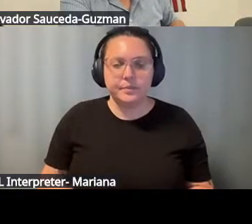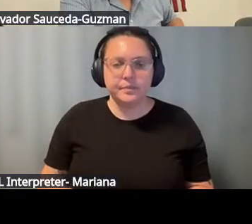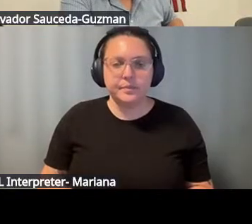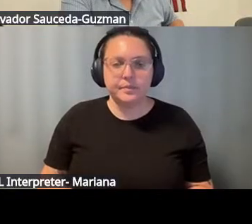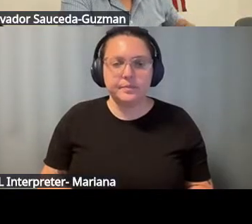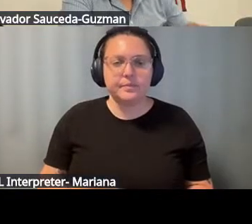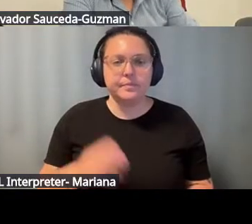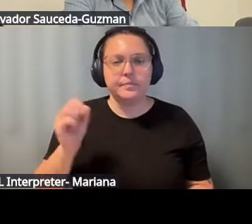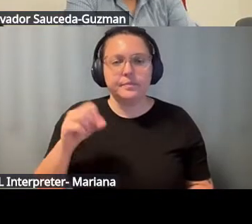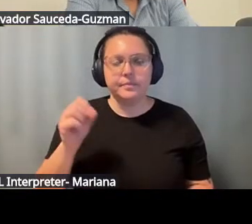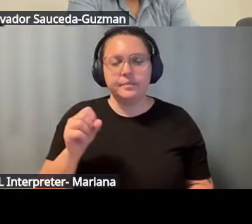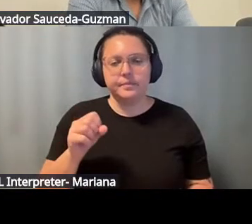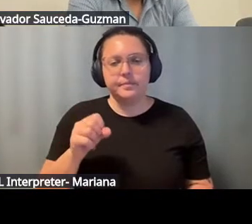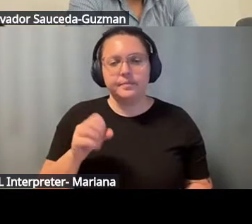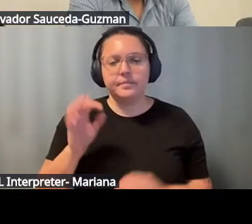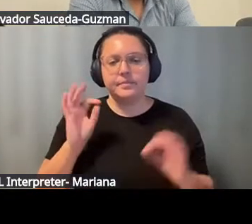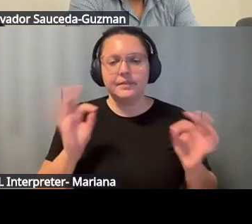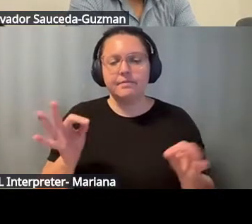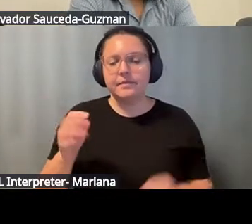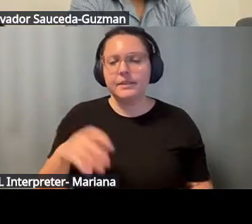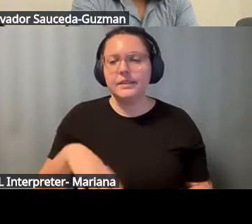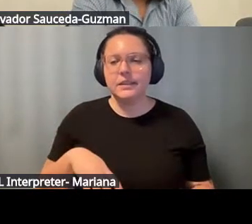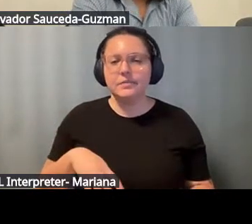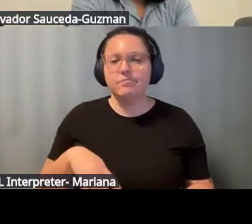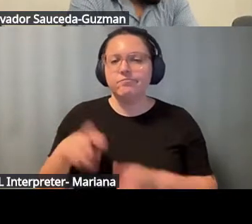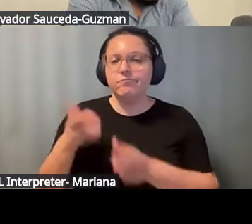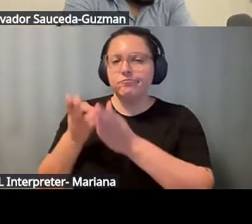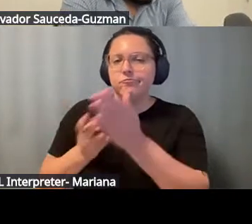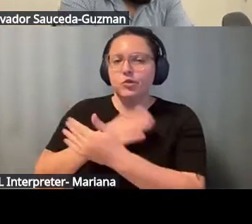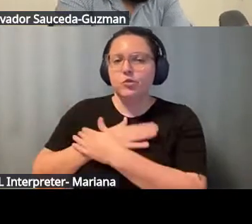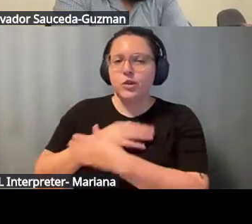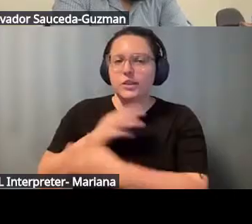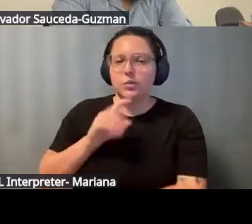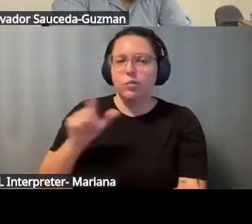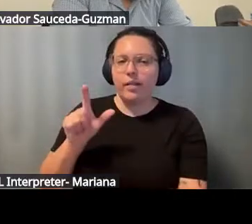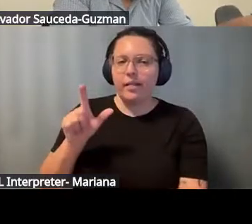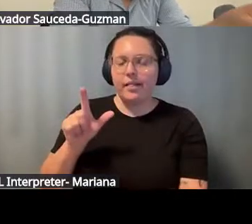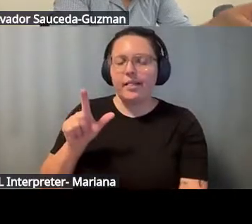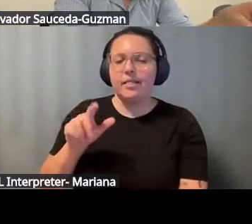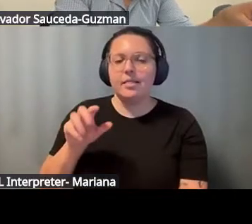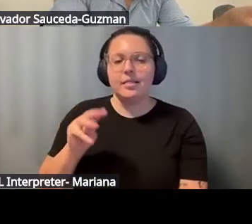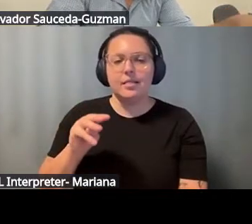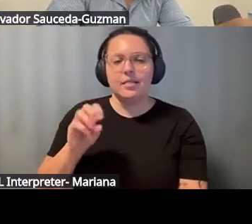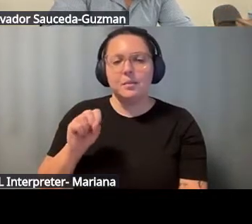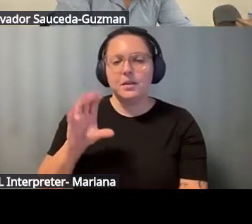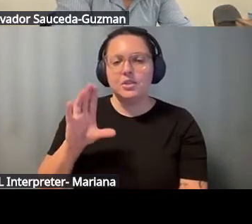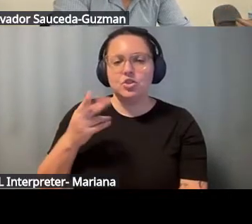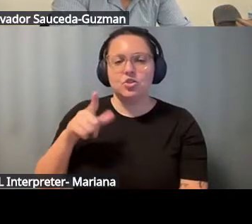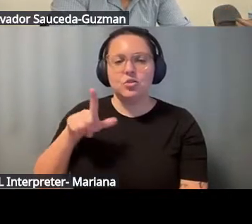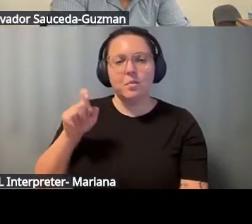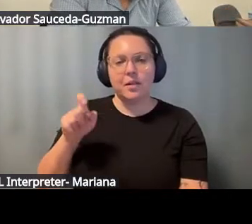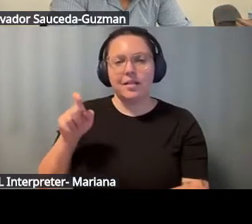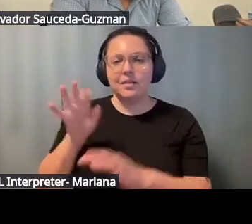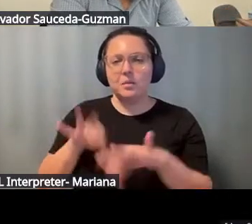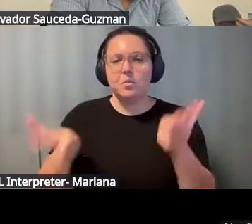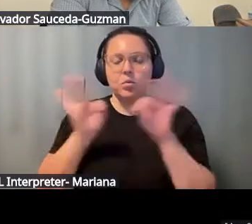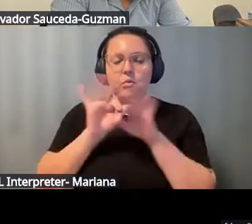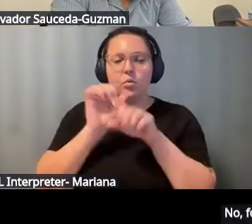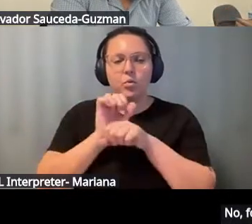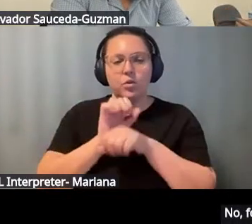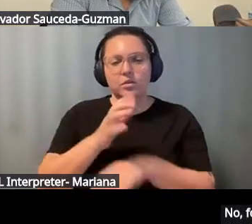No, for sure. Rest well to Ms. Chappelle. It's important work. So good evening, everyone. My name is Char